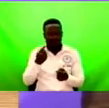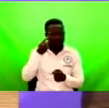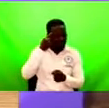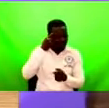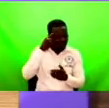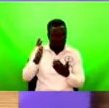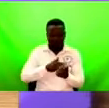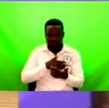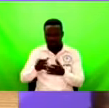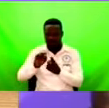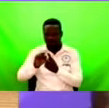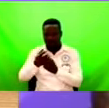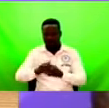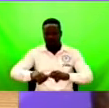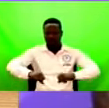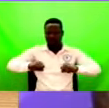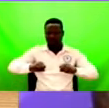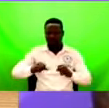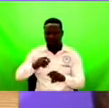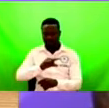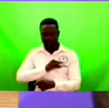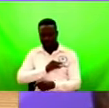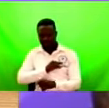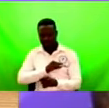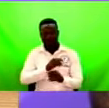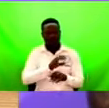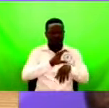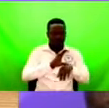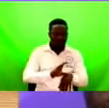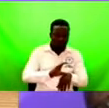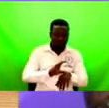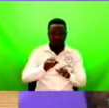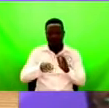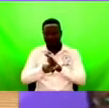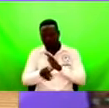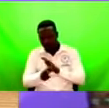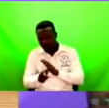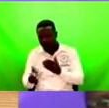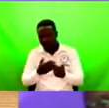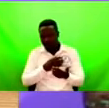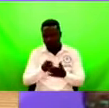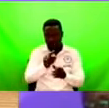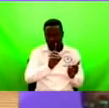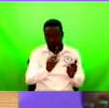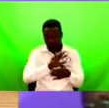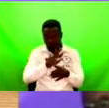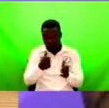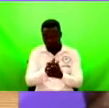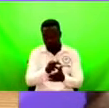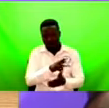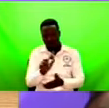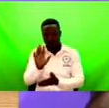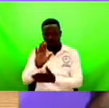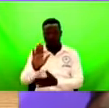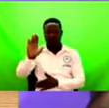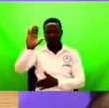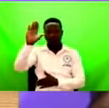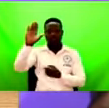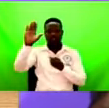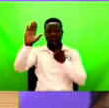irrespective of social stature, gender, and cultural background? If you do, raise your right hand and